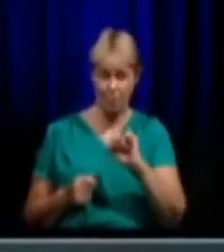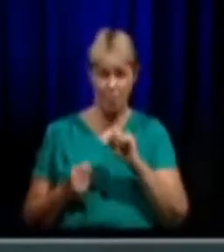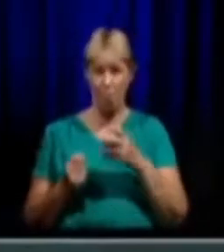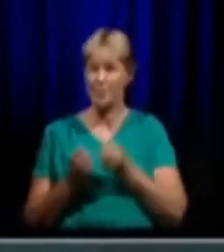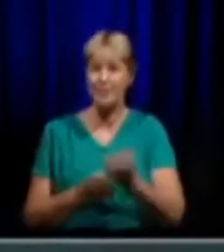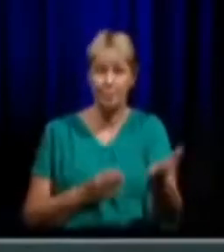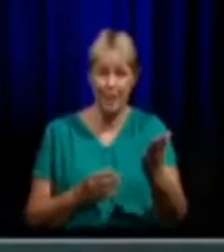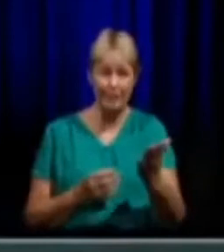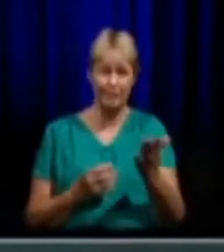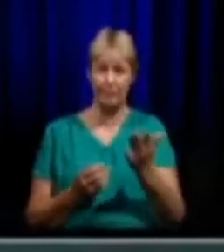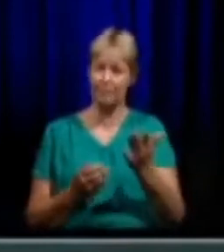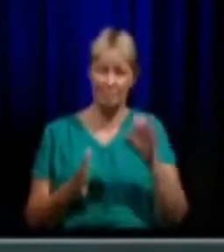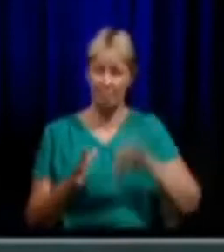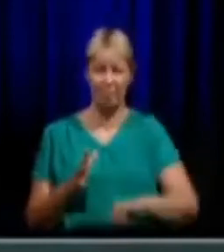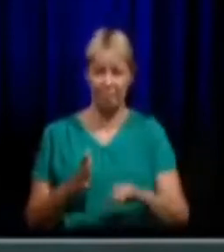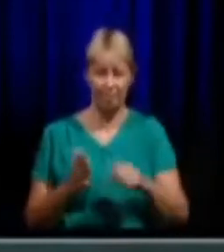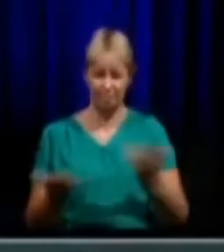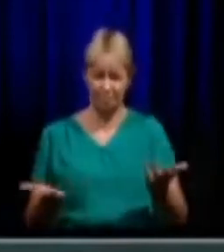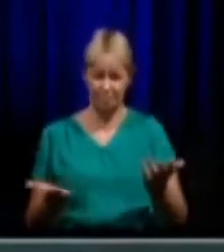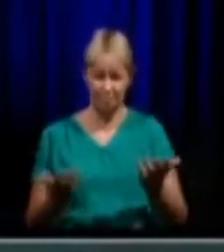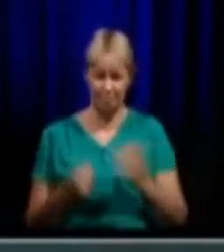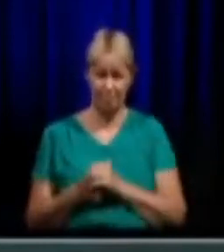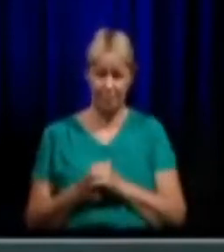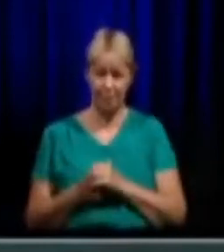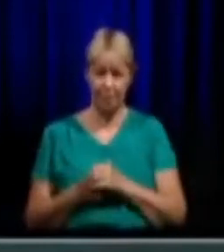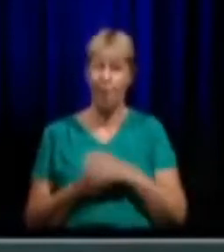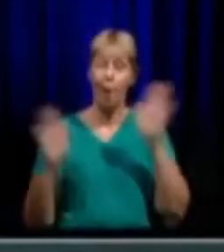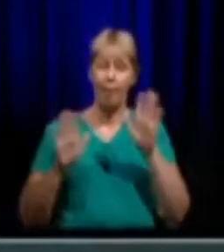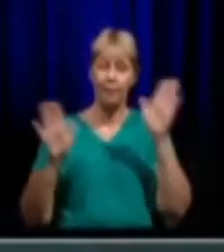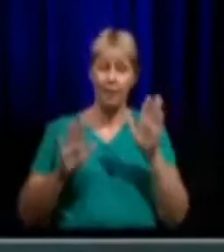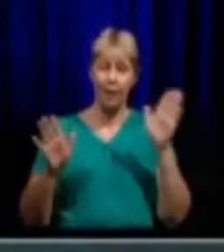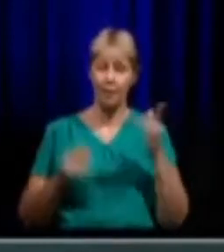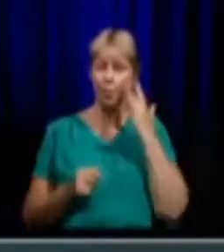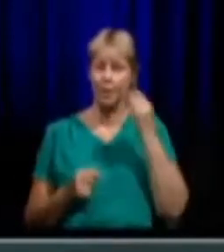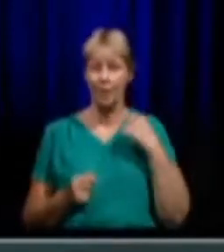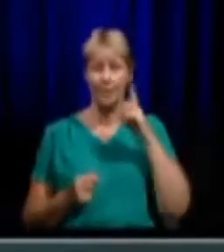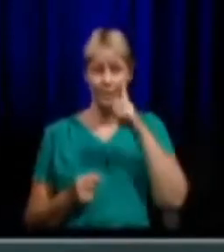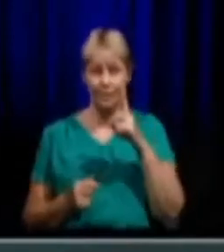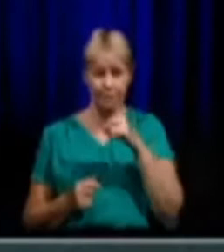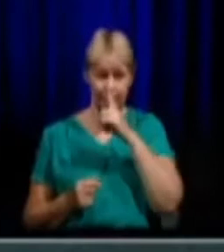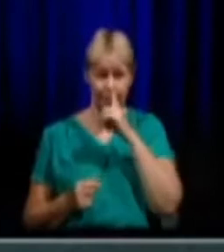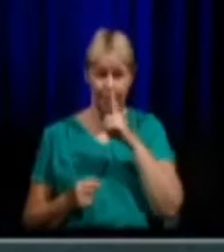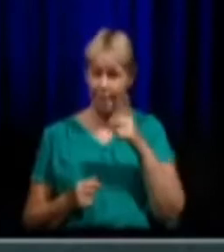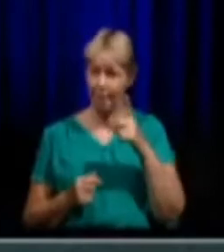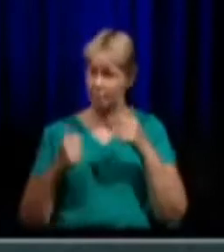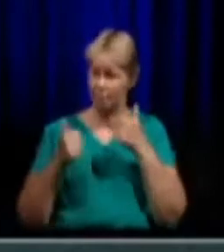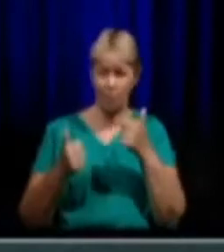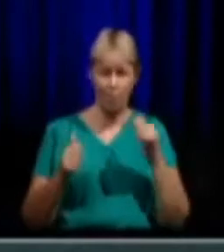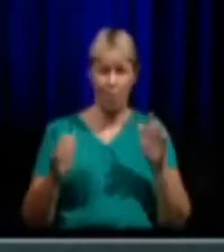Holidays. Holidays on social media are my thing. Like if I see someone else on a great holiday, I'll be on to Carl.